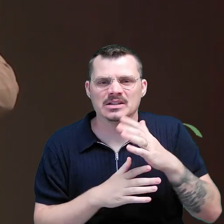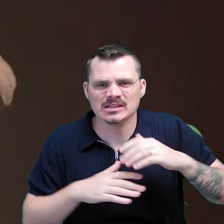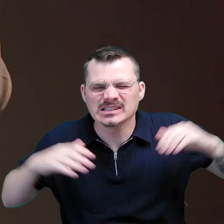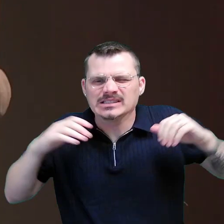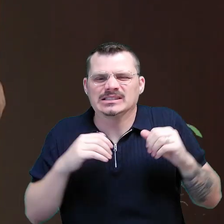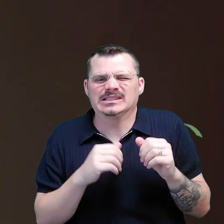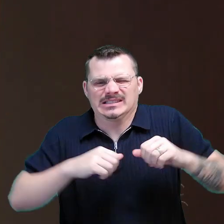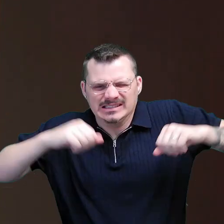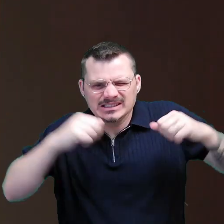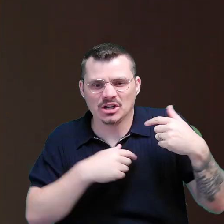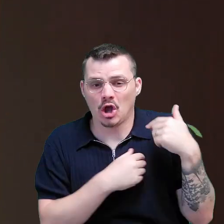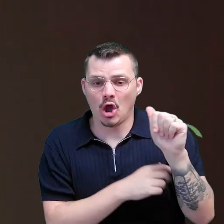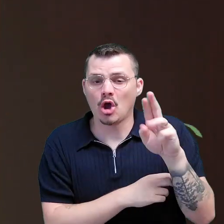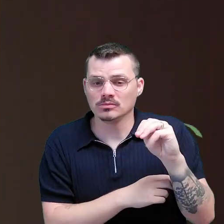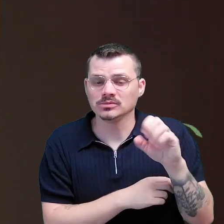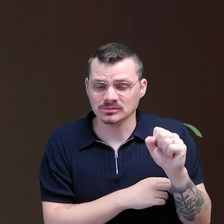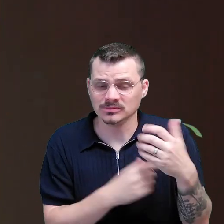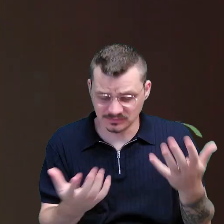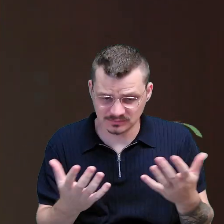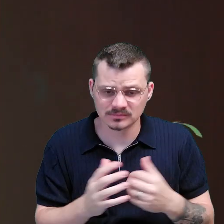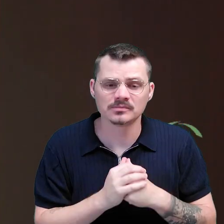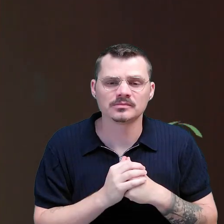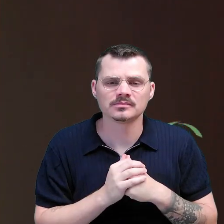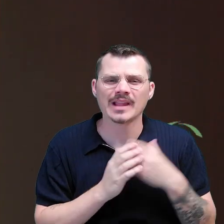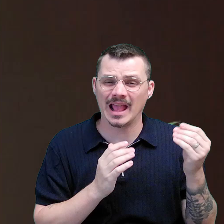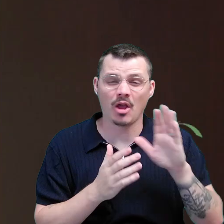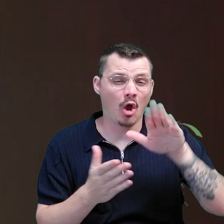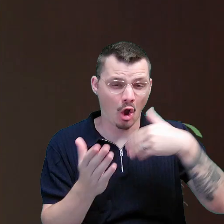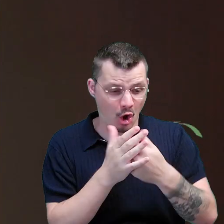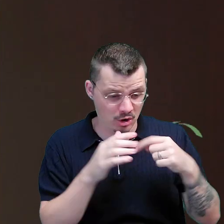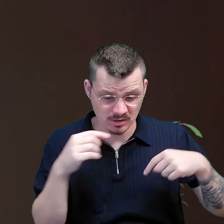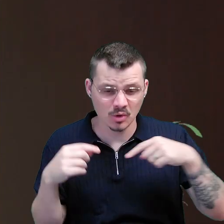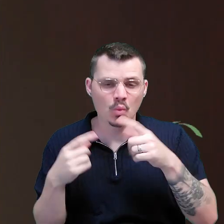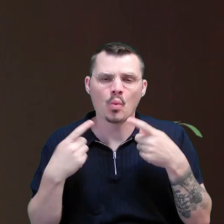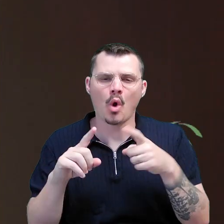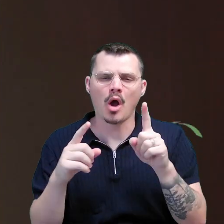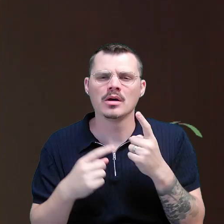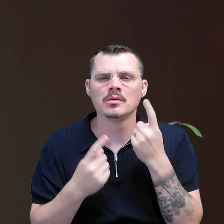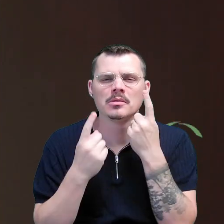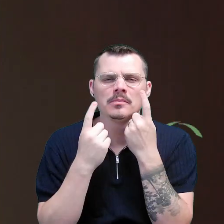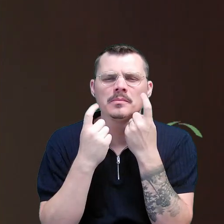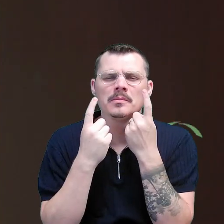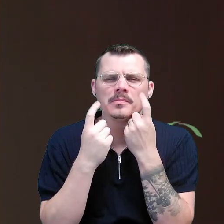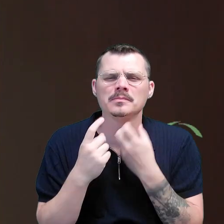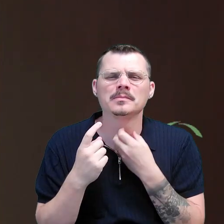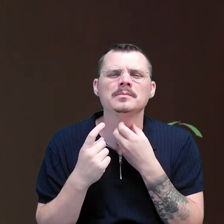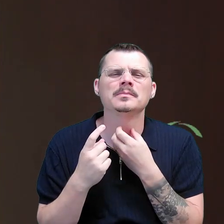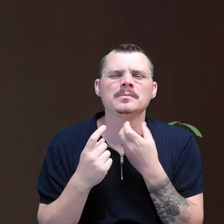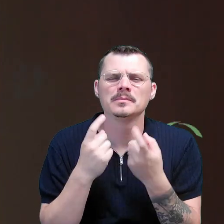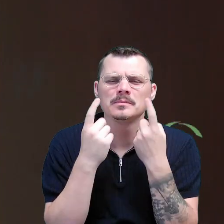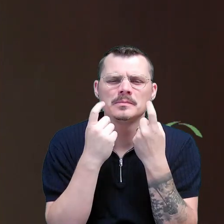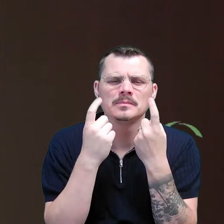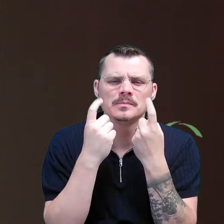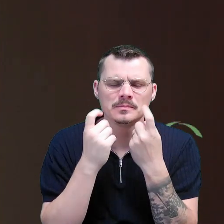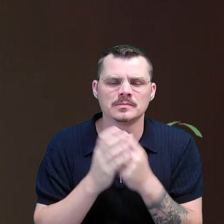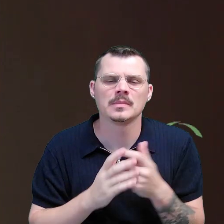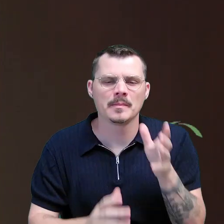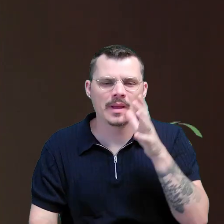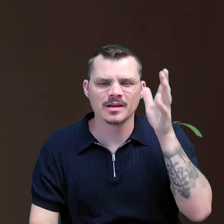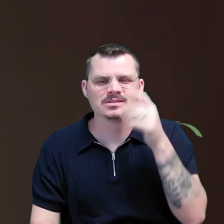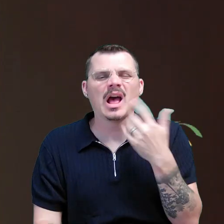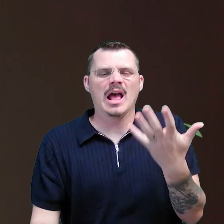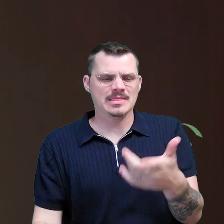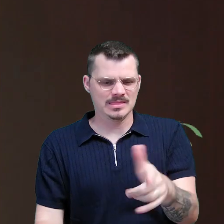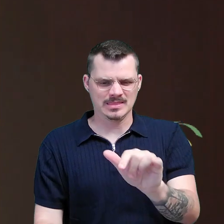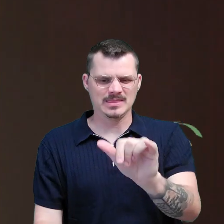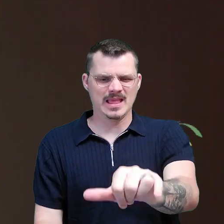flapping really, really hard. And he was whimpering at the same time. And the parents said, see, that's the